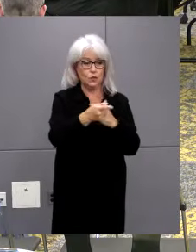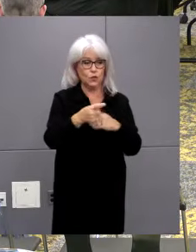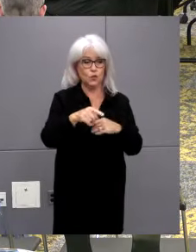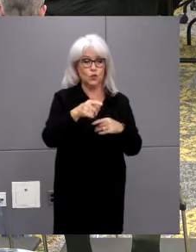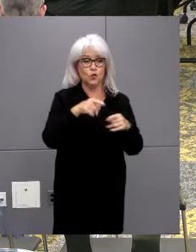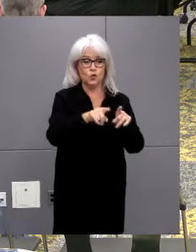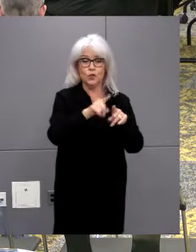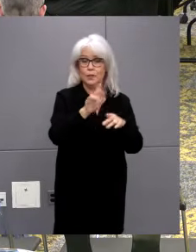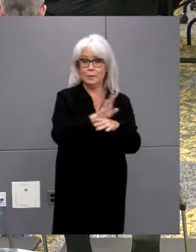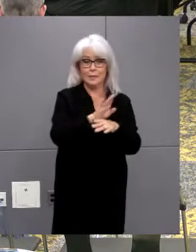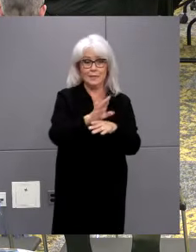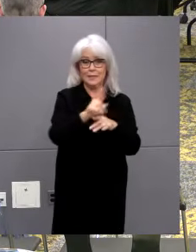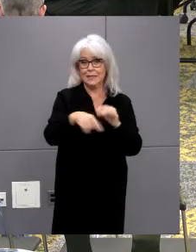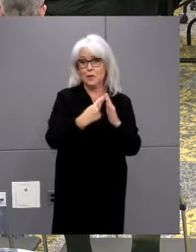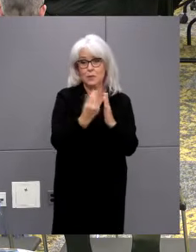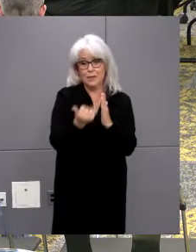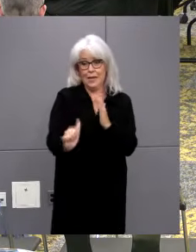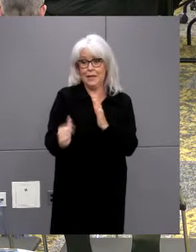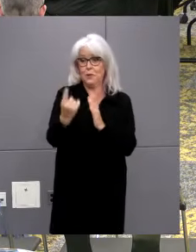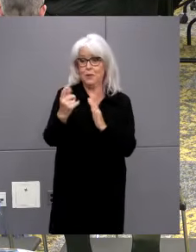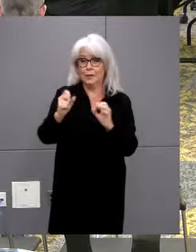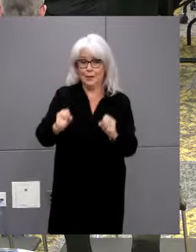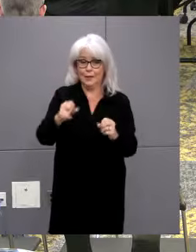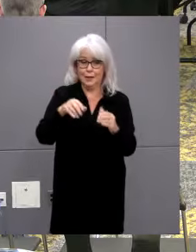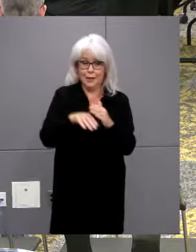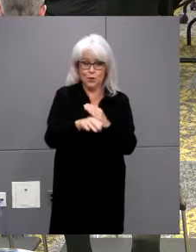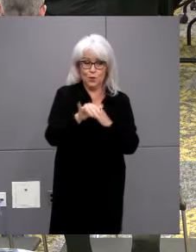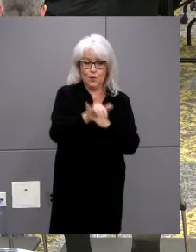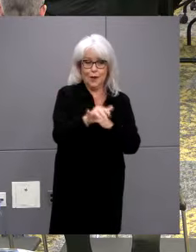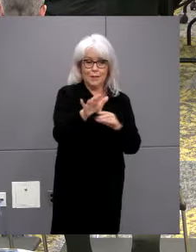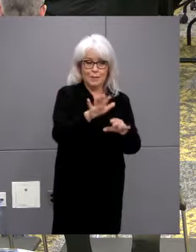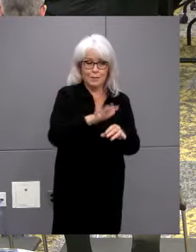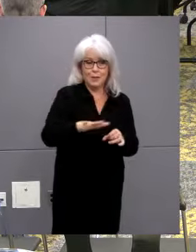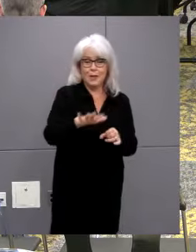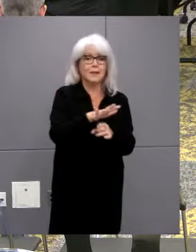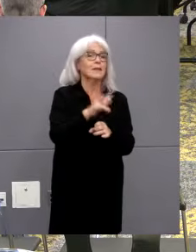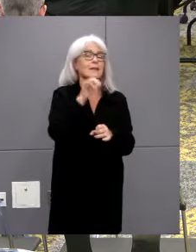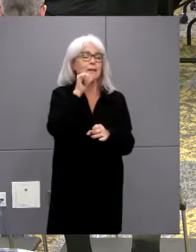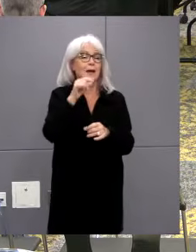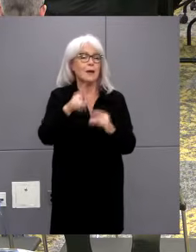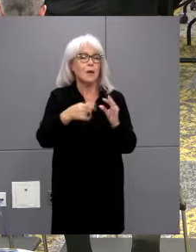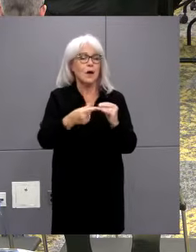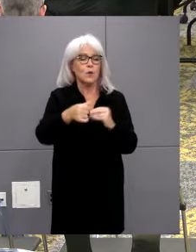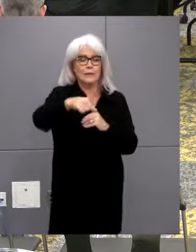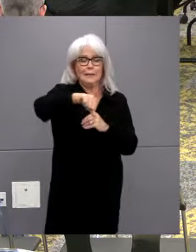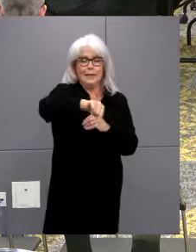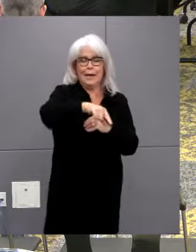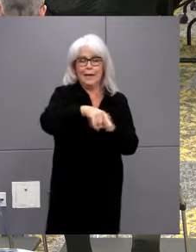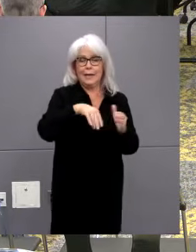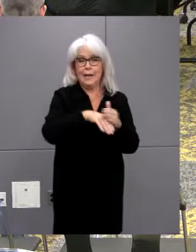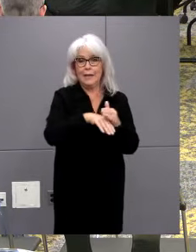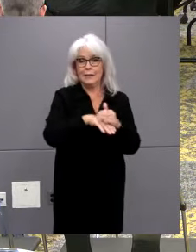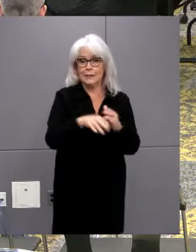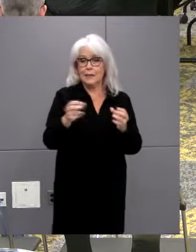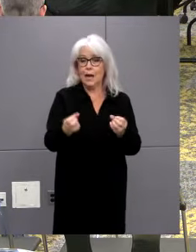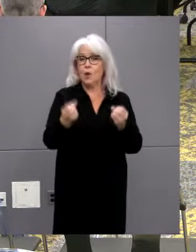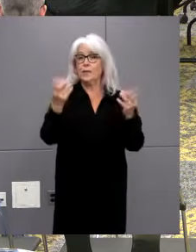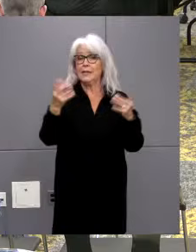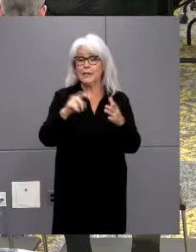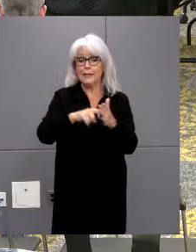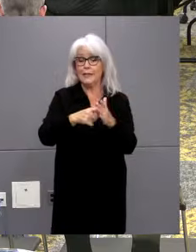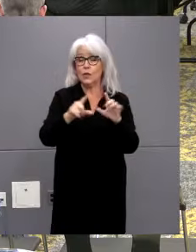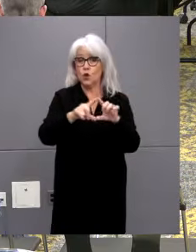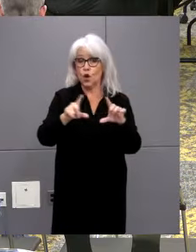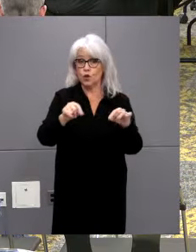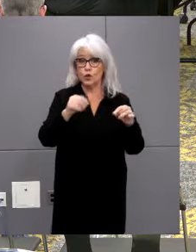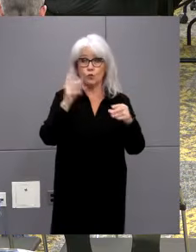hours, anyone is able to enter that space. So it's not about denying access. It's just how many key cards are out. So